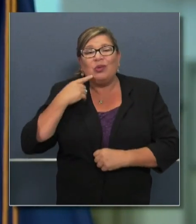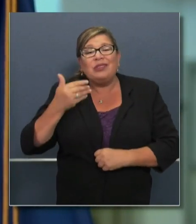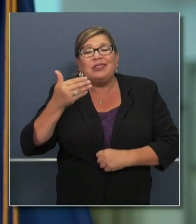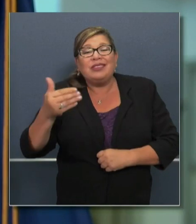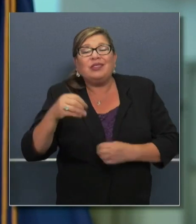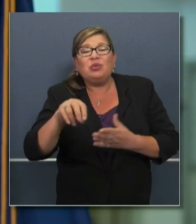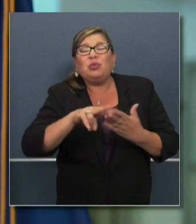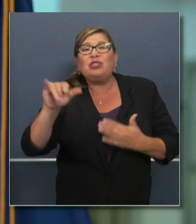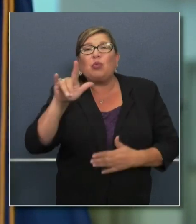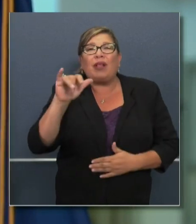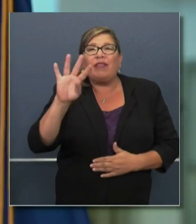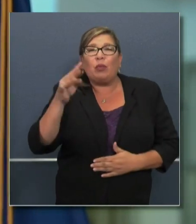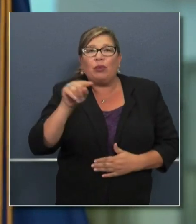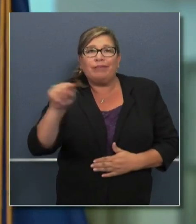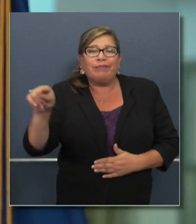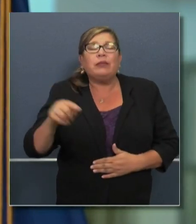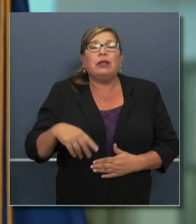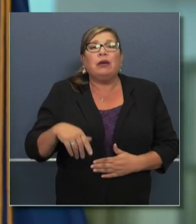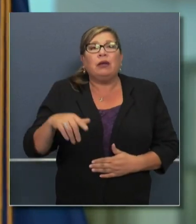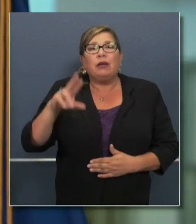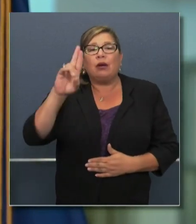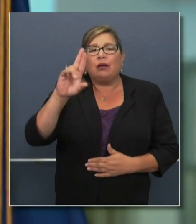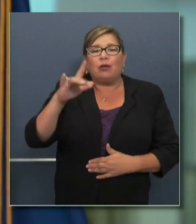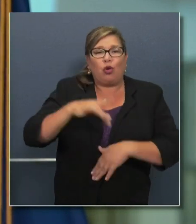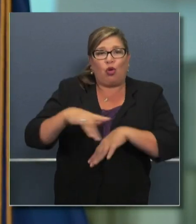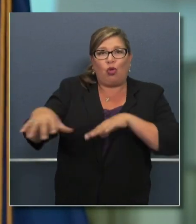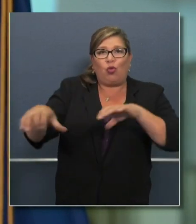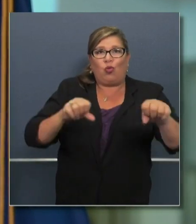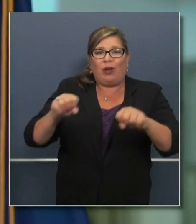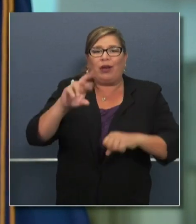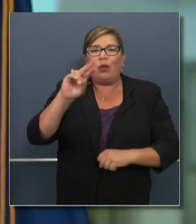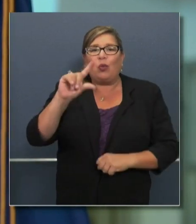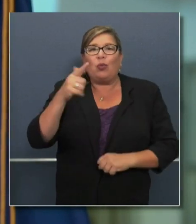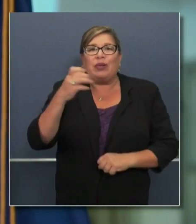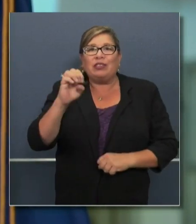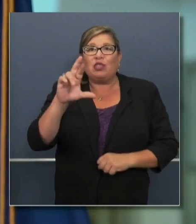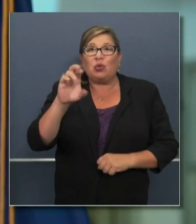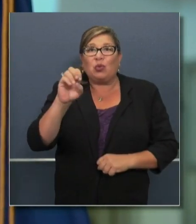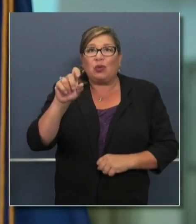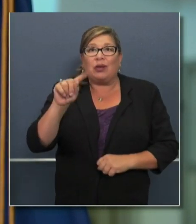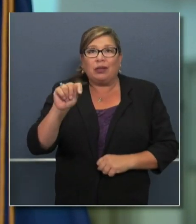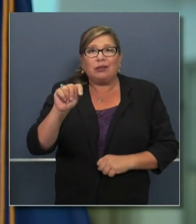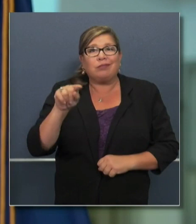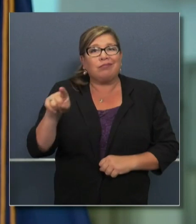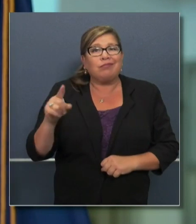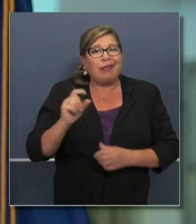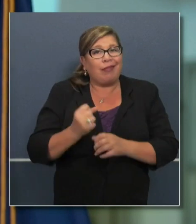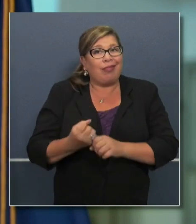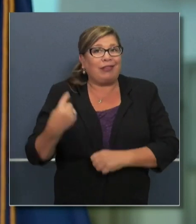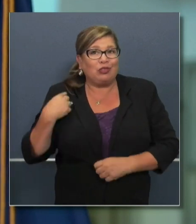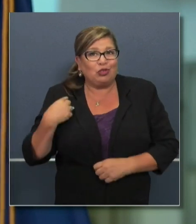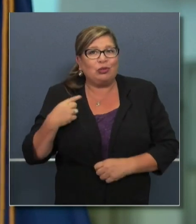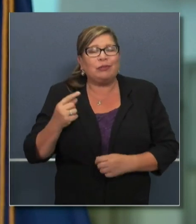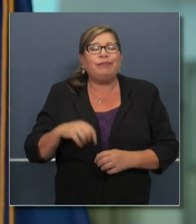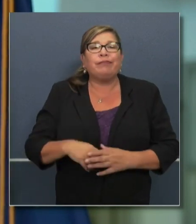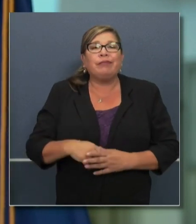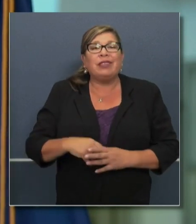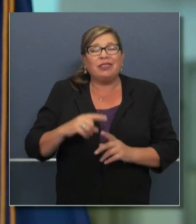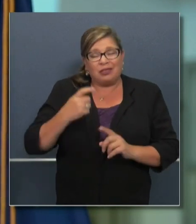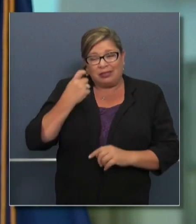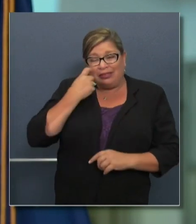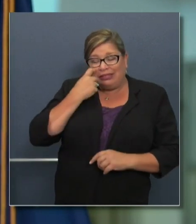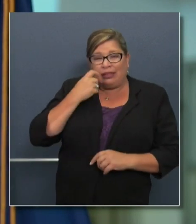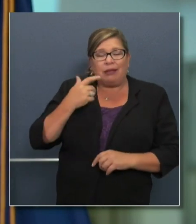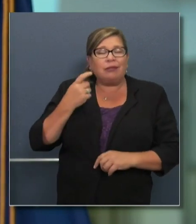earthquake in the state of California, Ridgecrest. Just about 20 minutes ago, we experienced another trembler, just